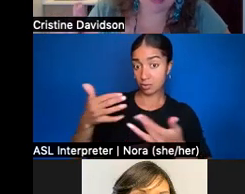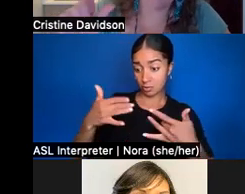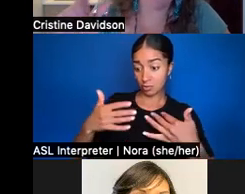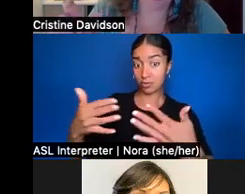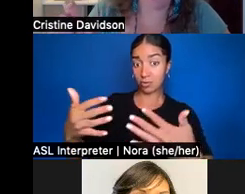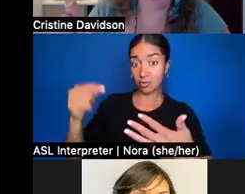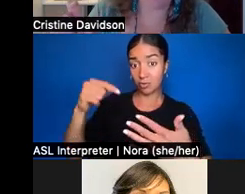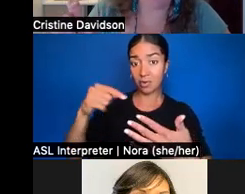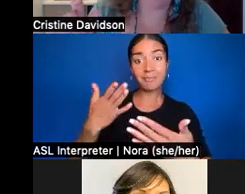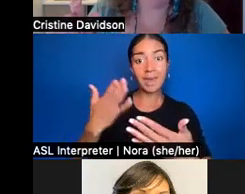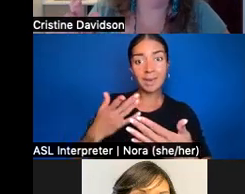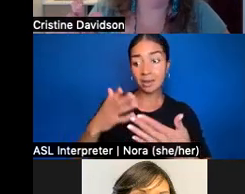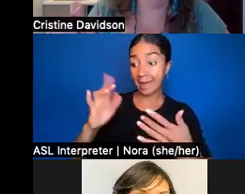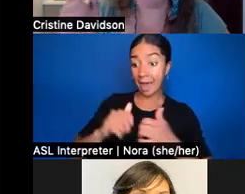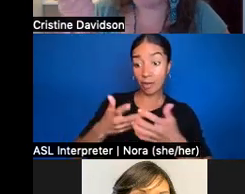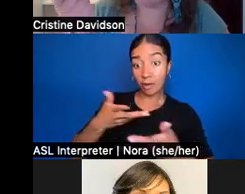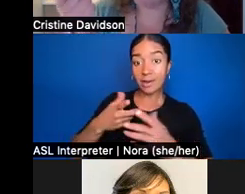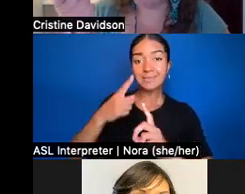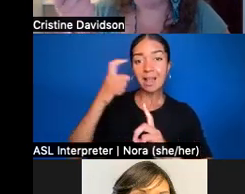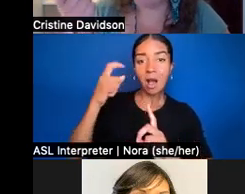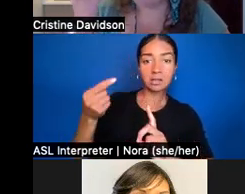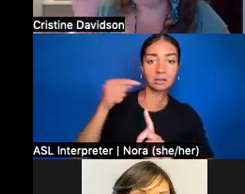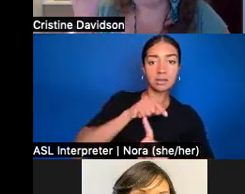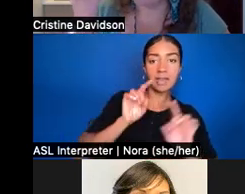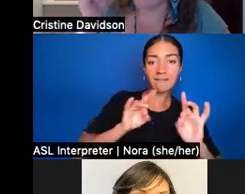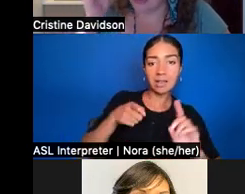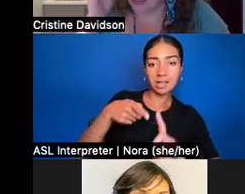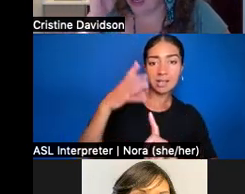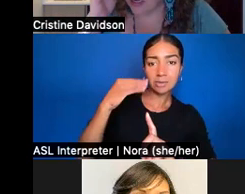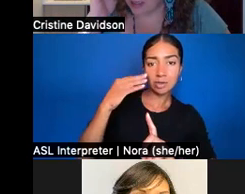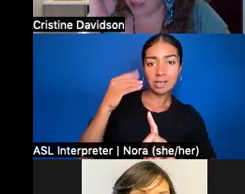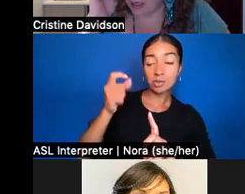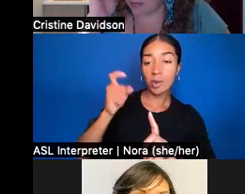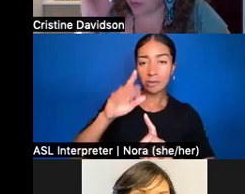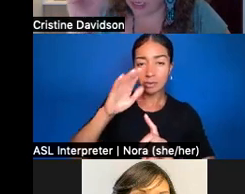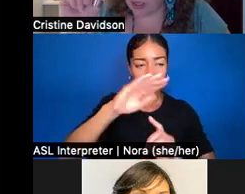violence that they have experienced. Does that make sense?